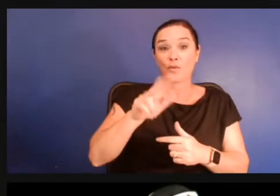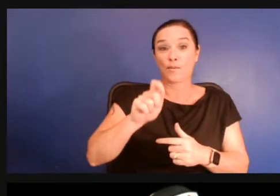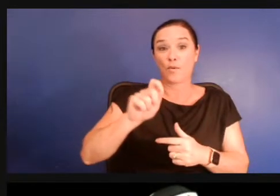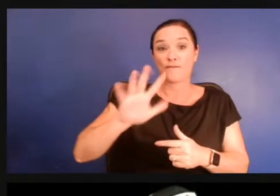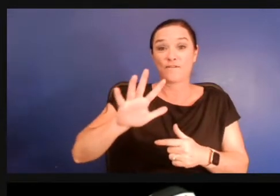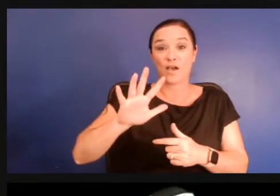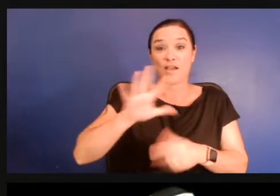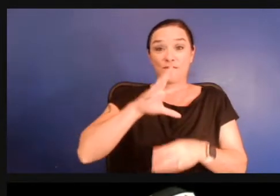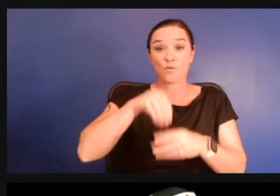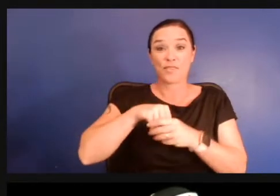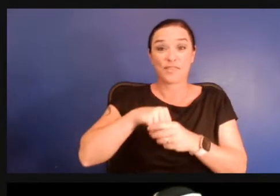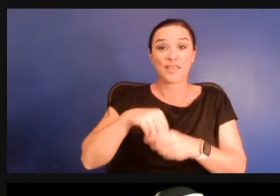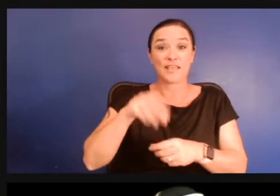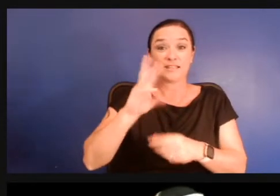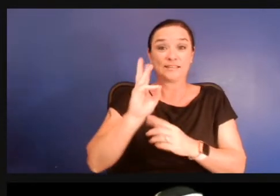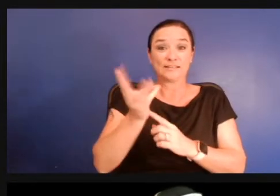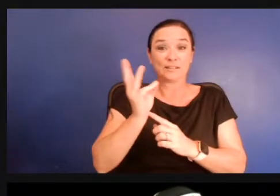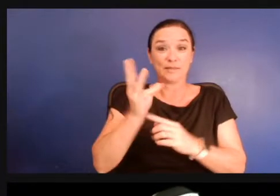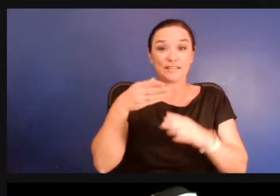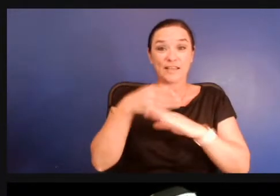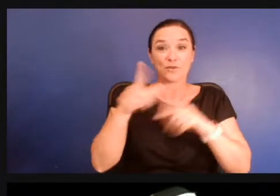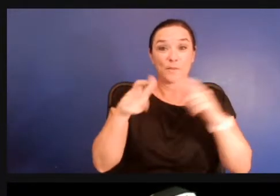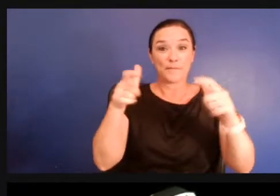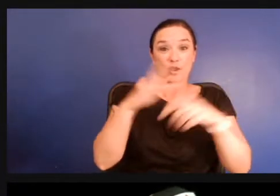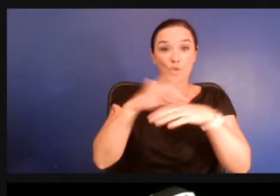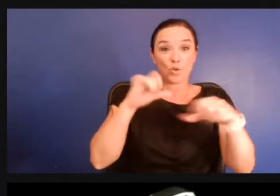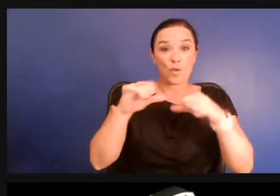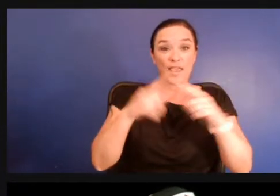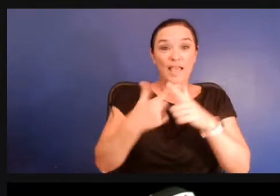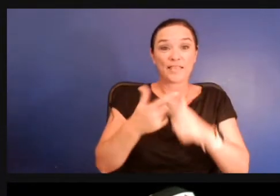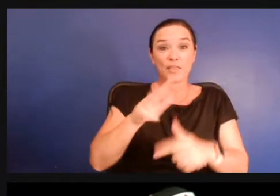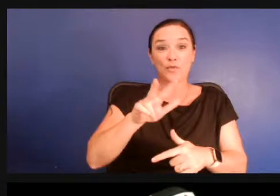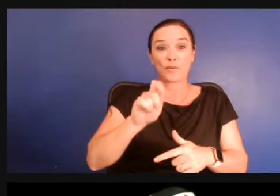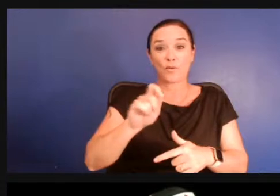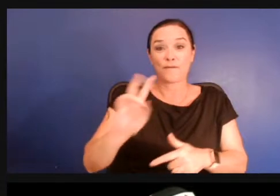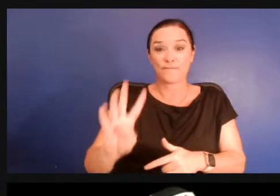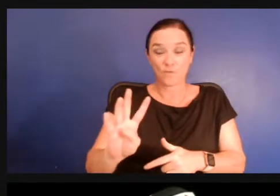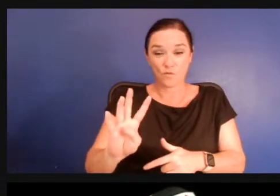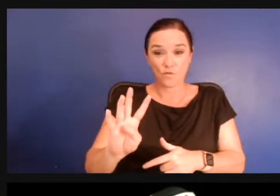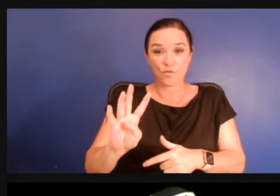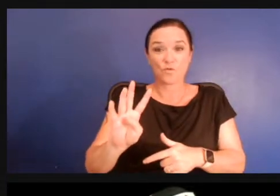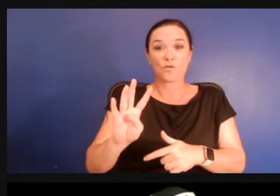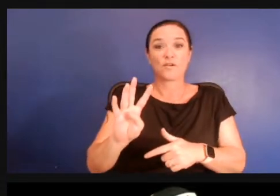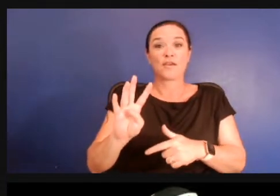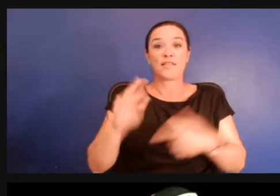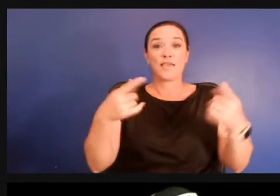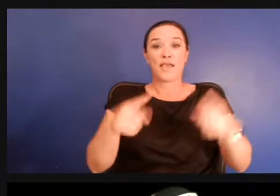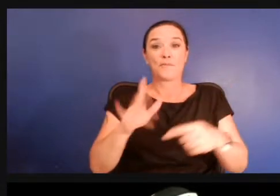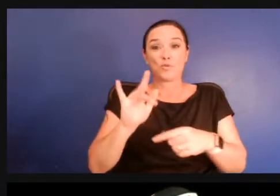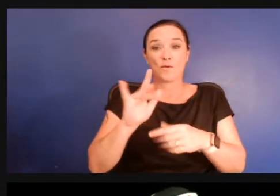minutes afterwards, and then a 3.4 that came another 25 minutes after that,